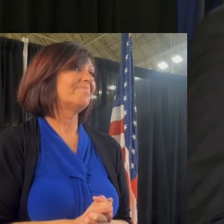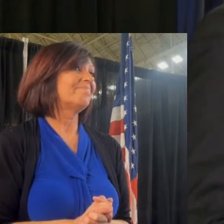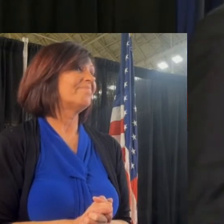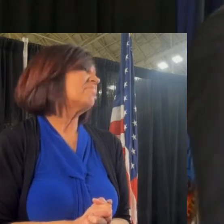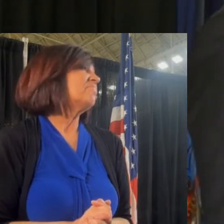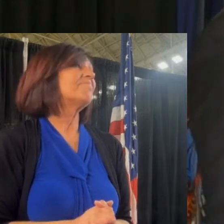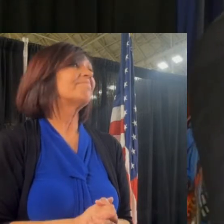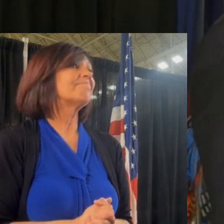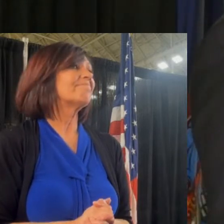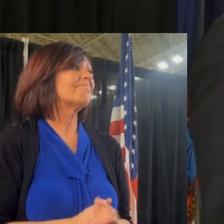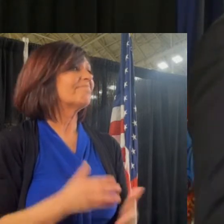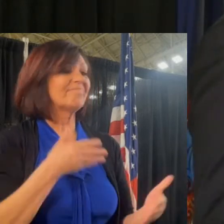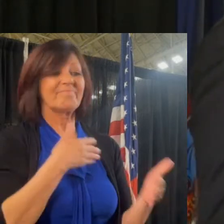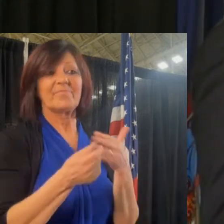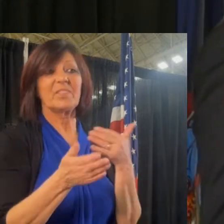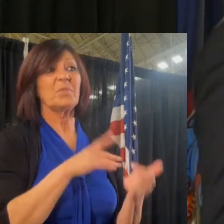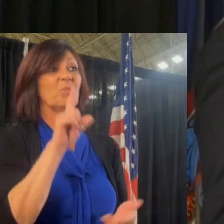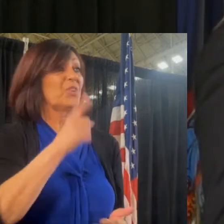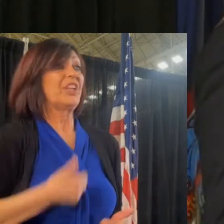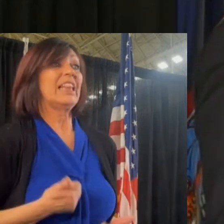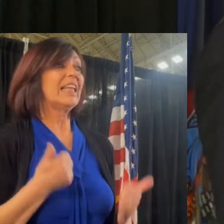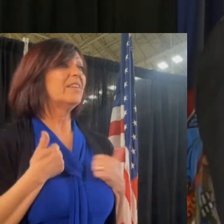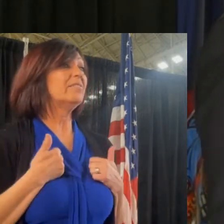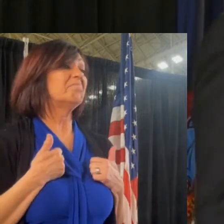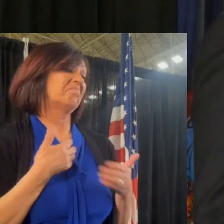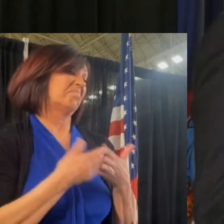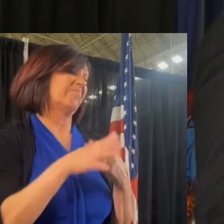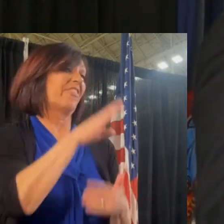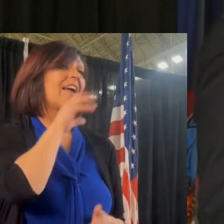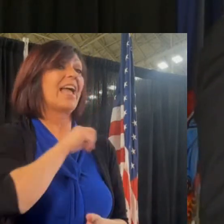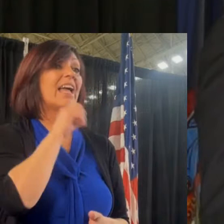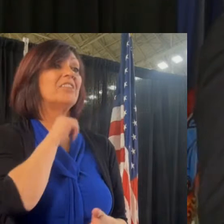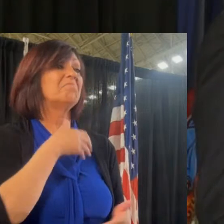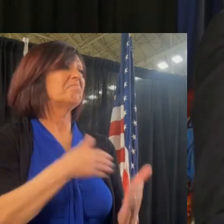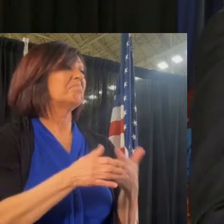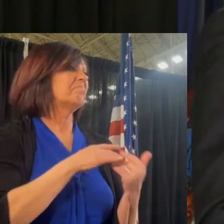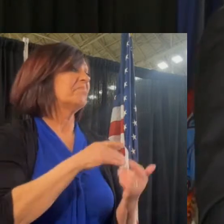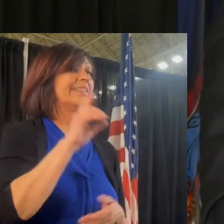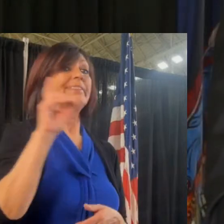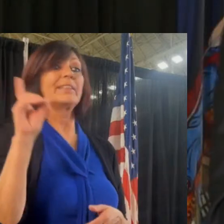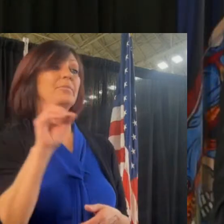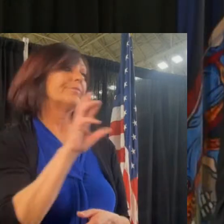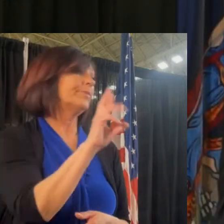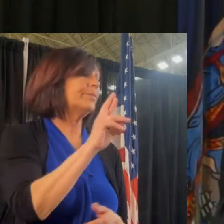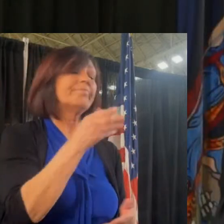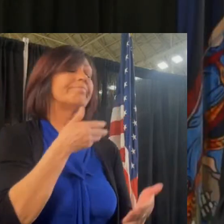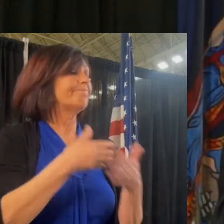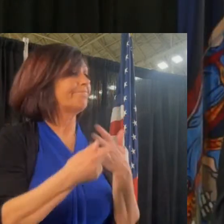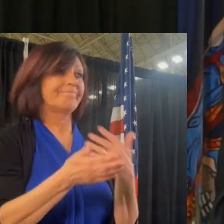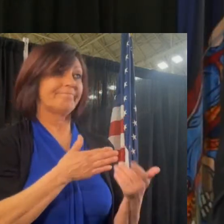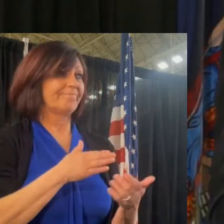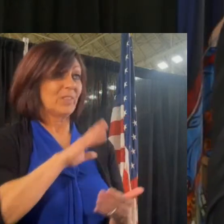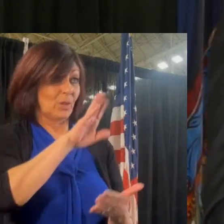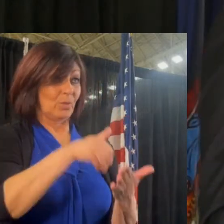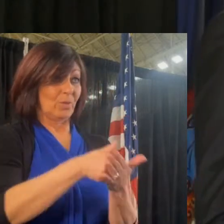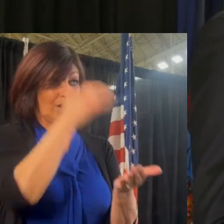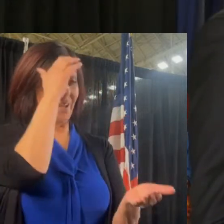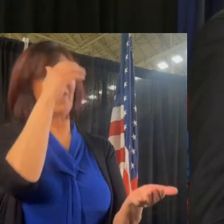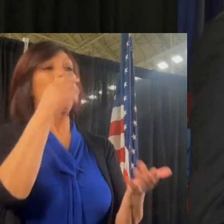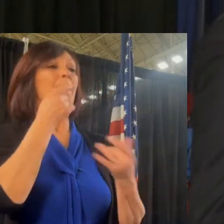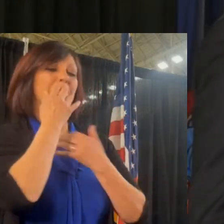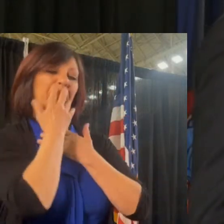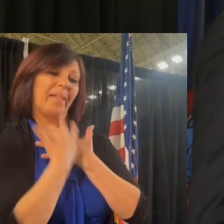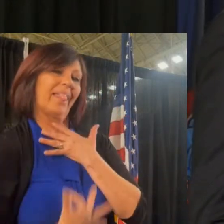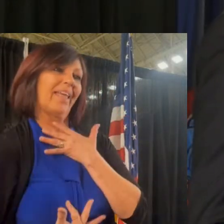It doesn't matter where you live, your age, or political persuasion, we all bleed Bills red, white, and